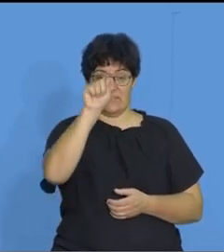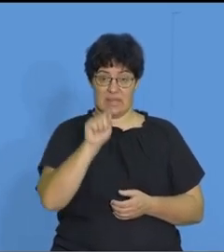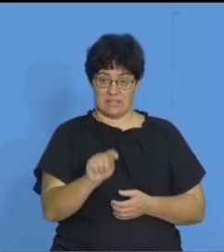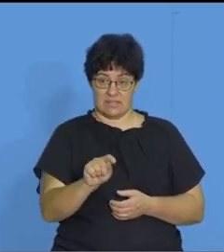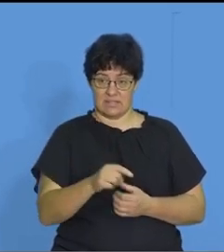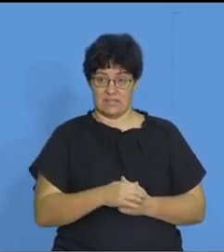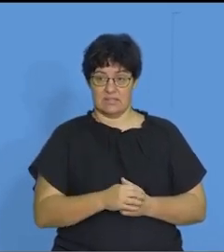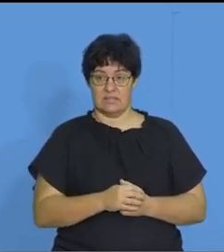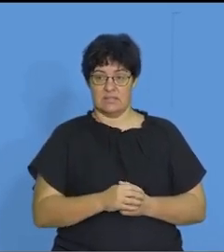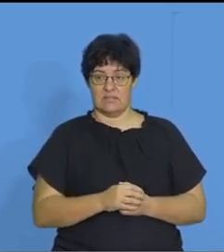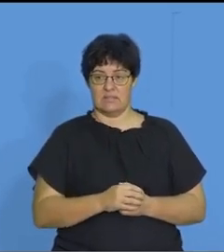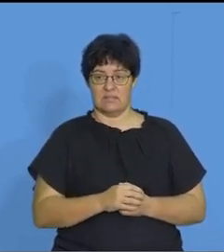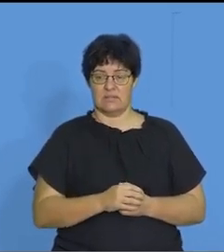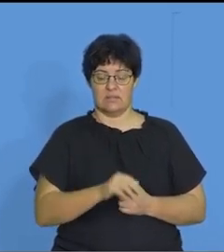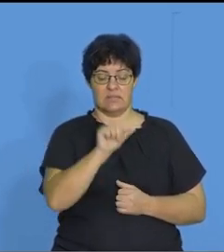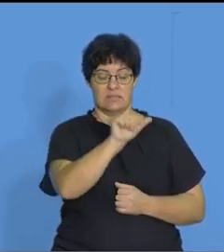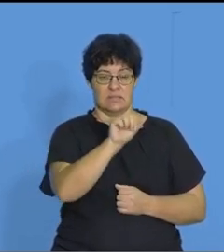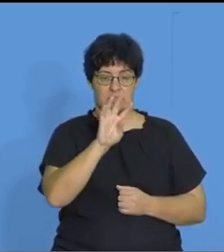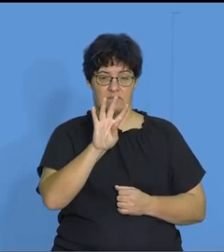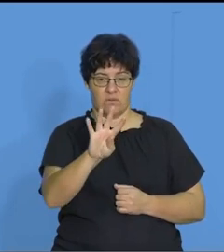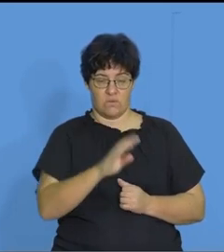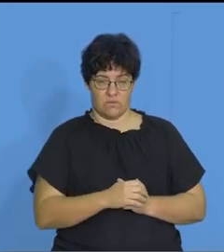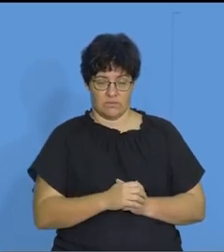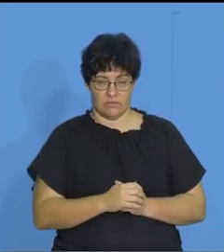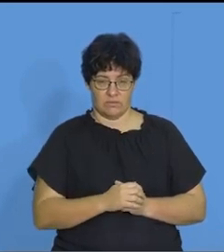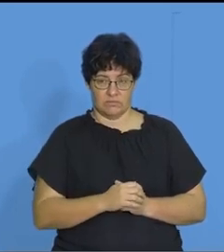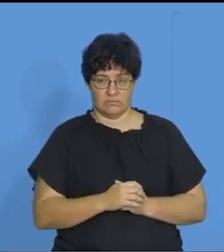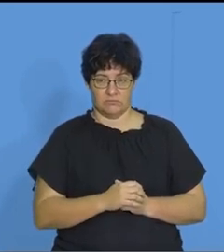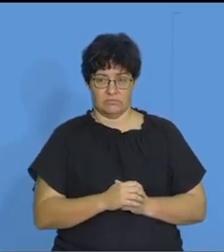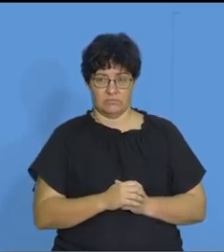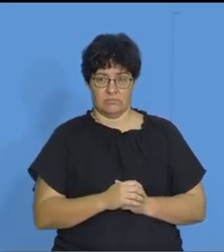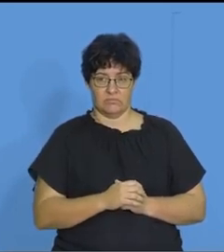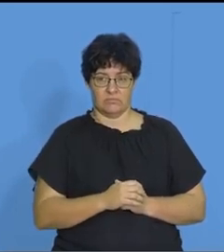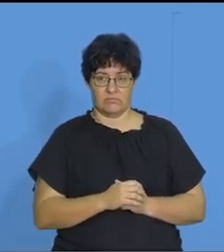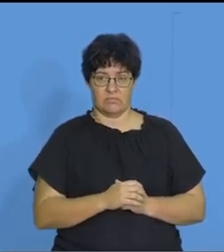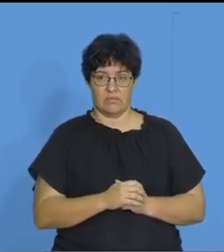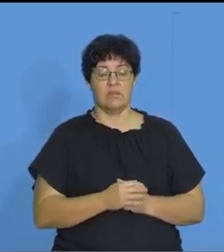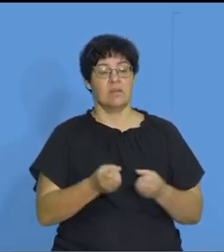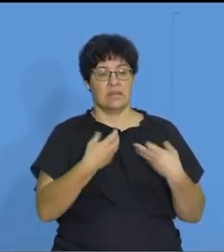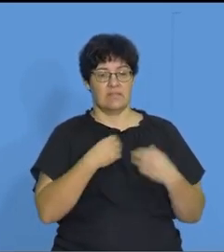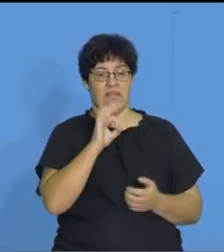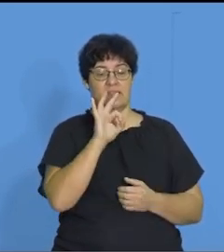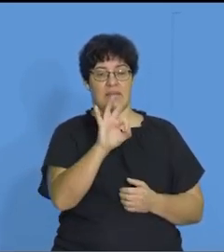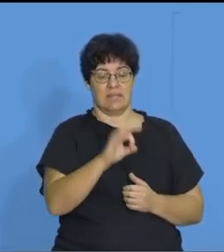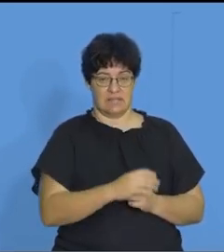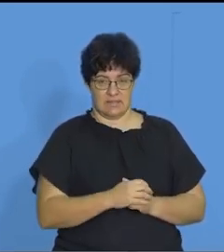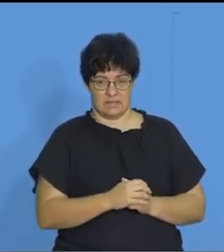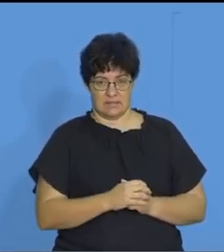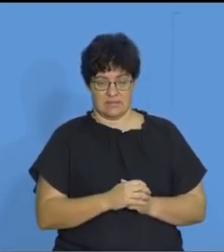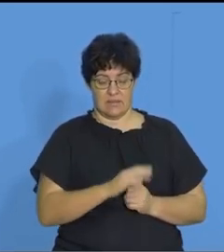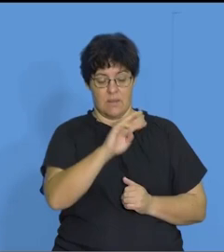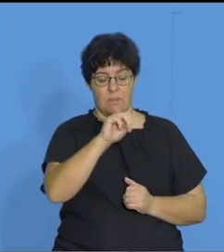192, okay, which is the mass of the sample, divided by 64, which is the molar mass. In this case,